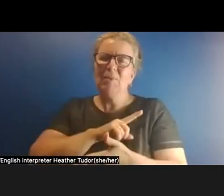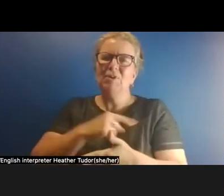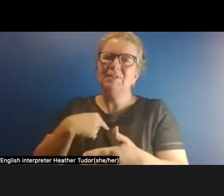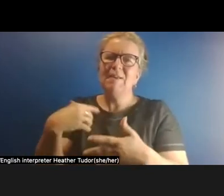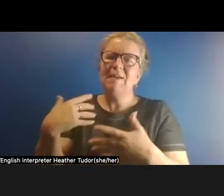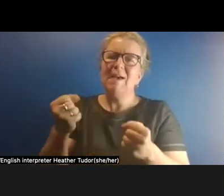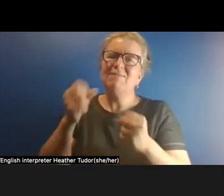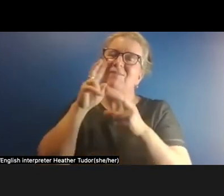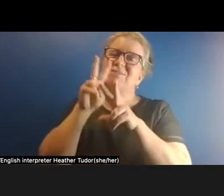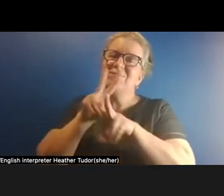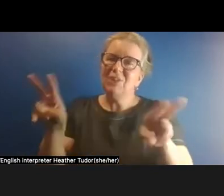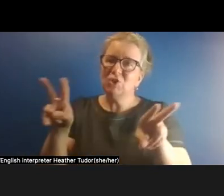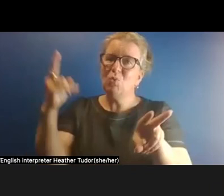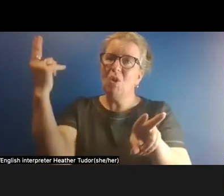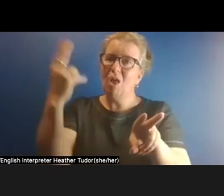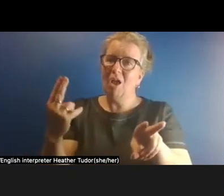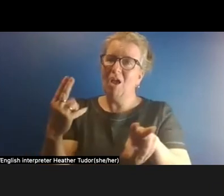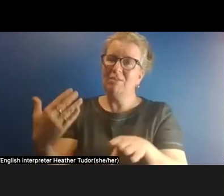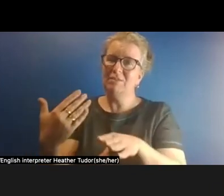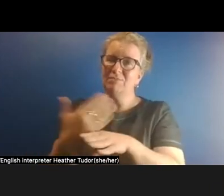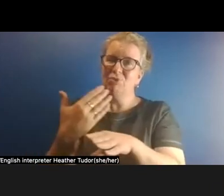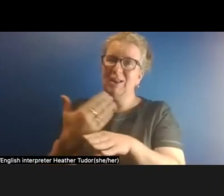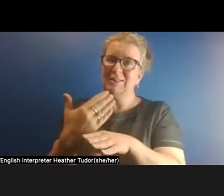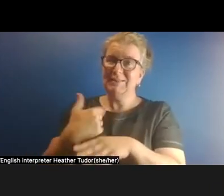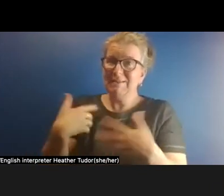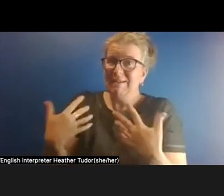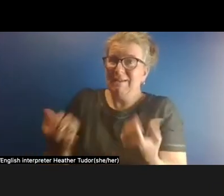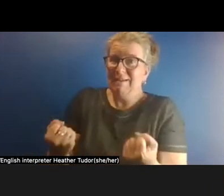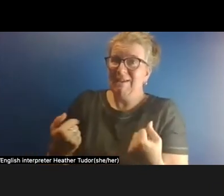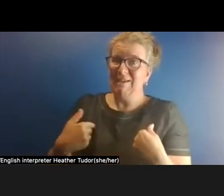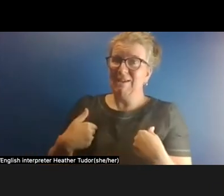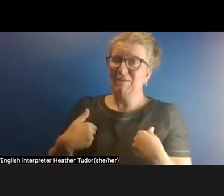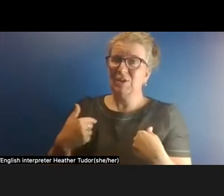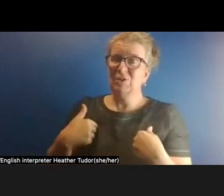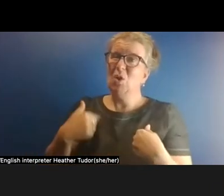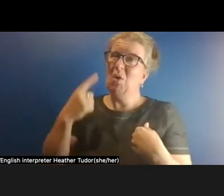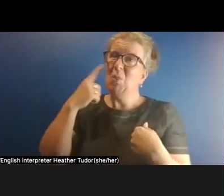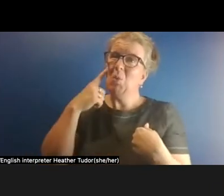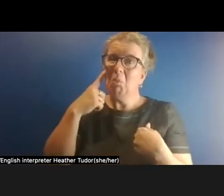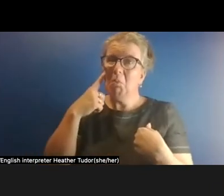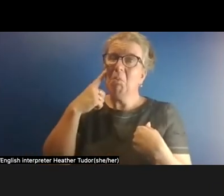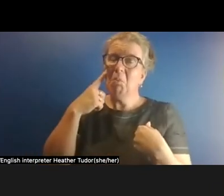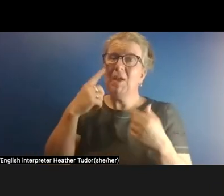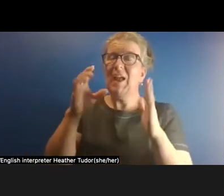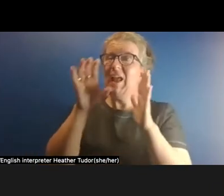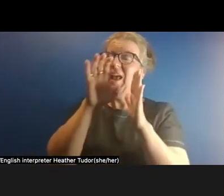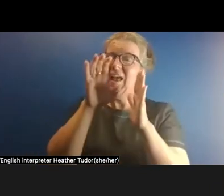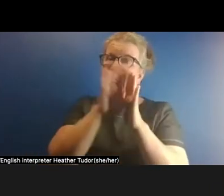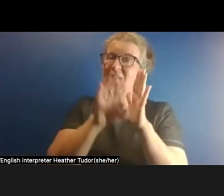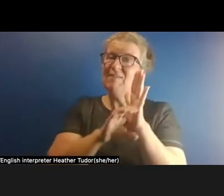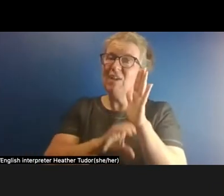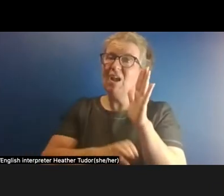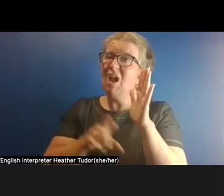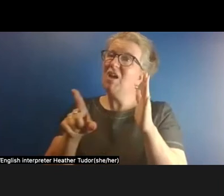visual art practice, and then I thought if the topic of caste isn't coming organically in my visual